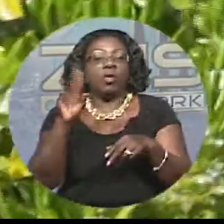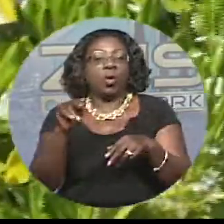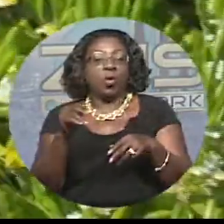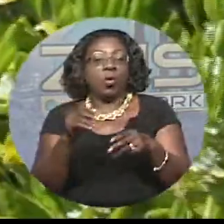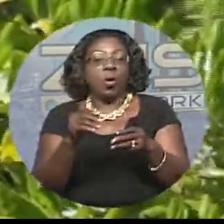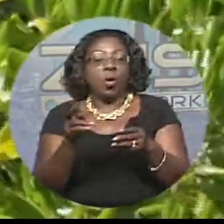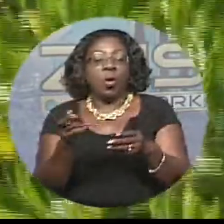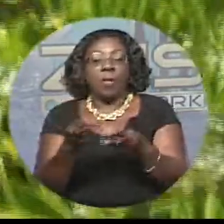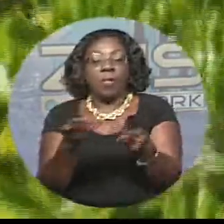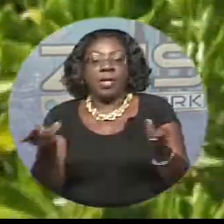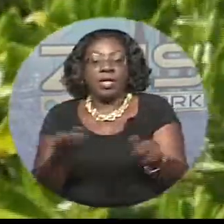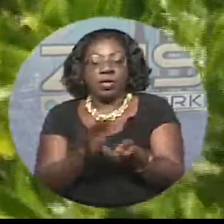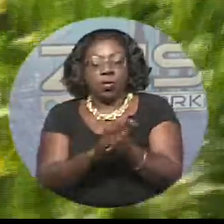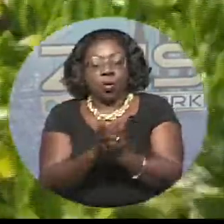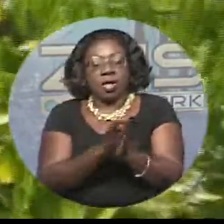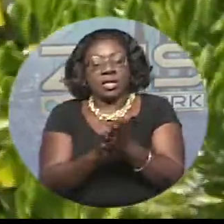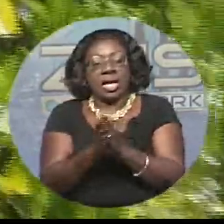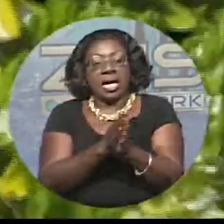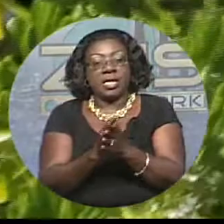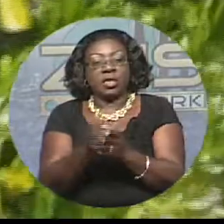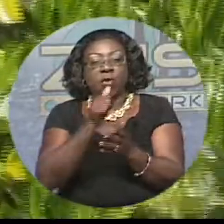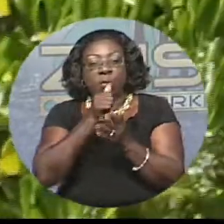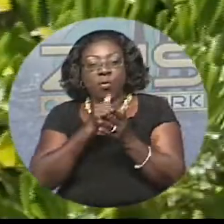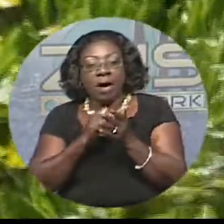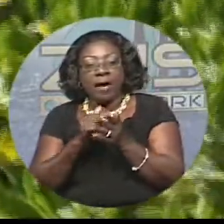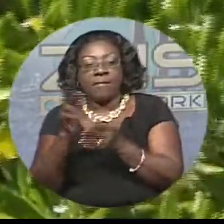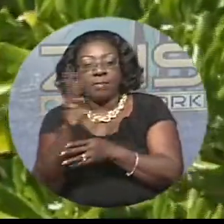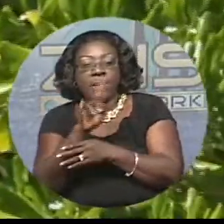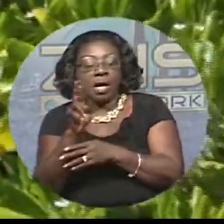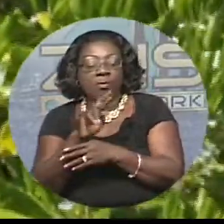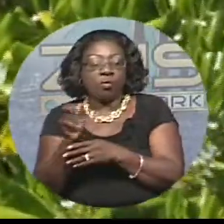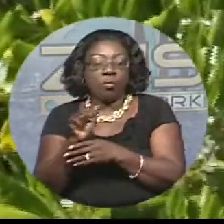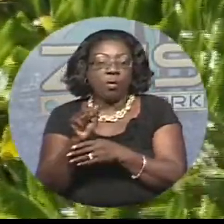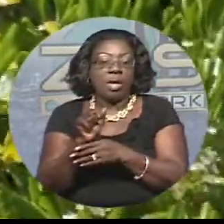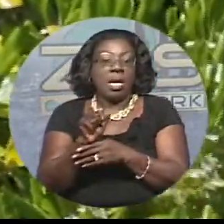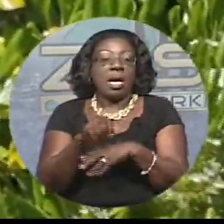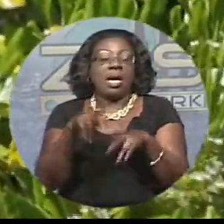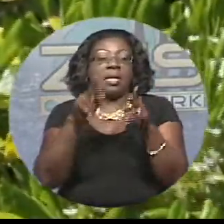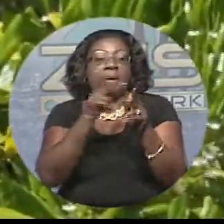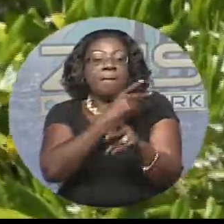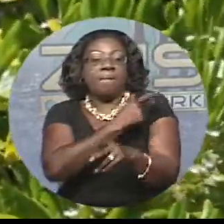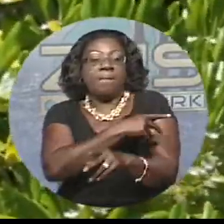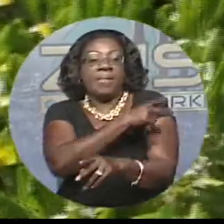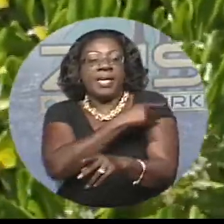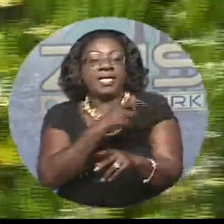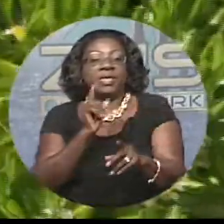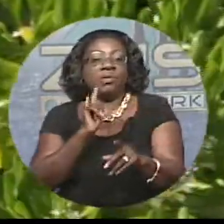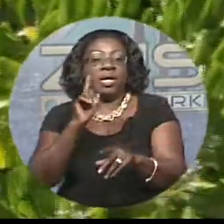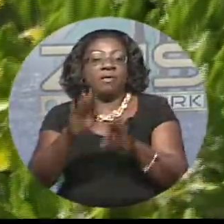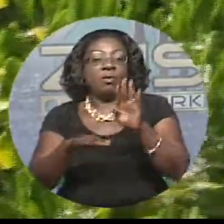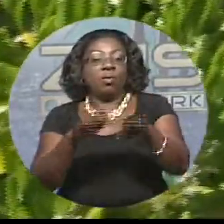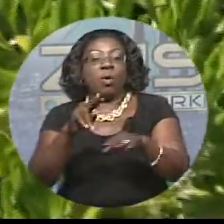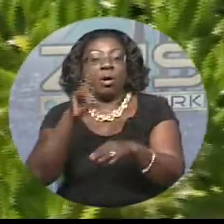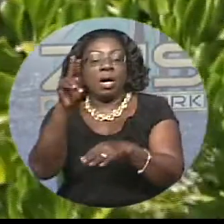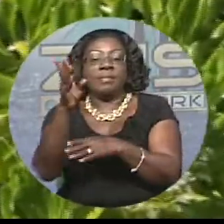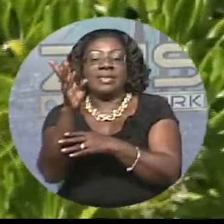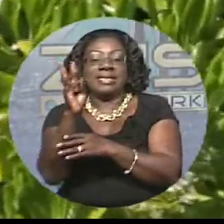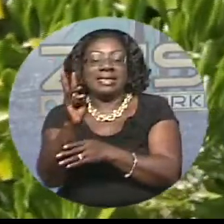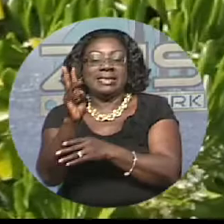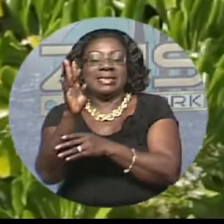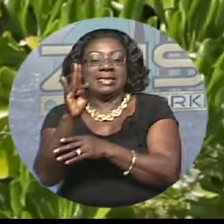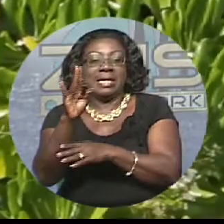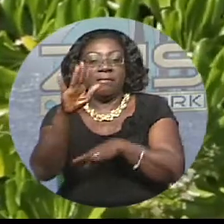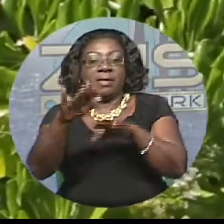no privacy, and the patients would have to walk up 6 to 7 flights of steps. Or at least